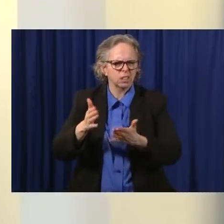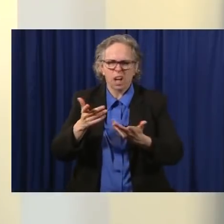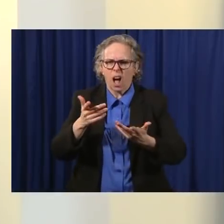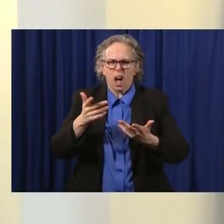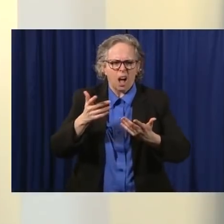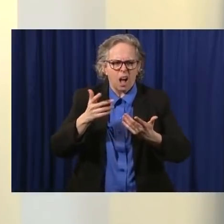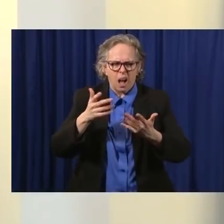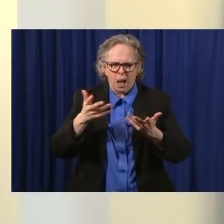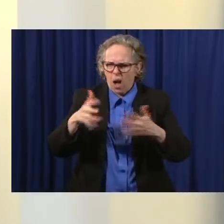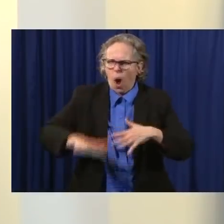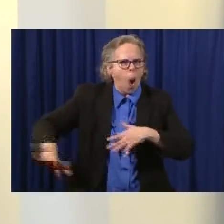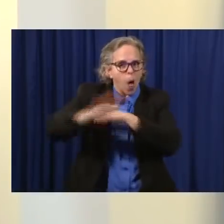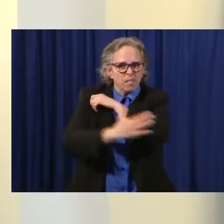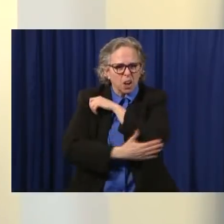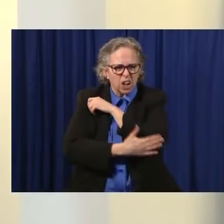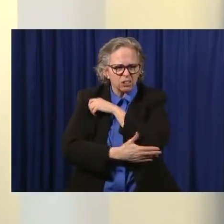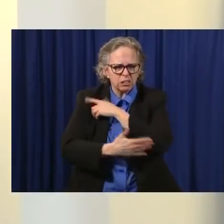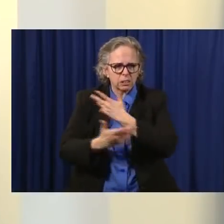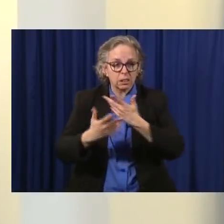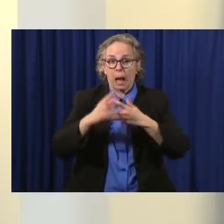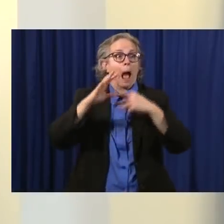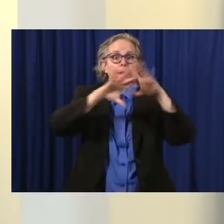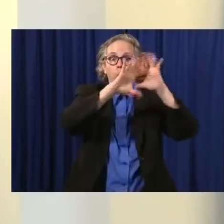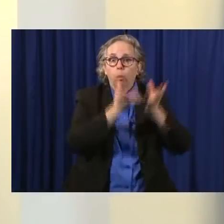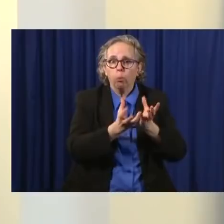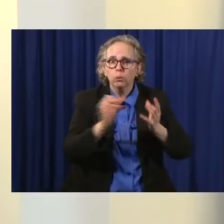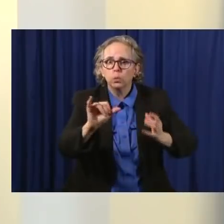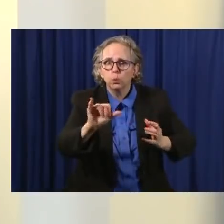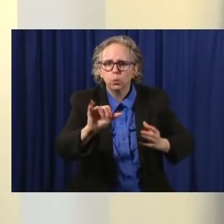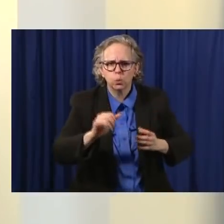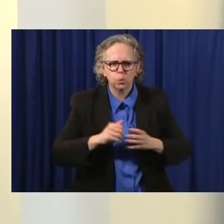children's hospitals, but all over the world. So we're all